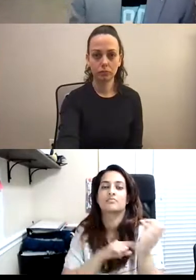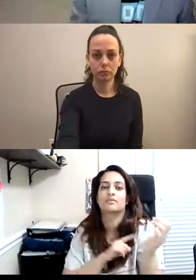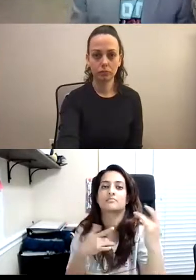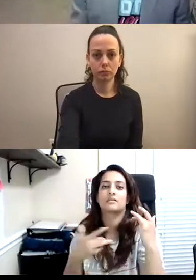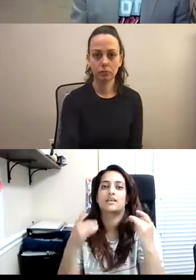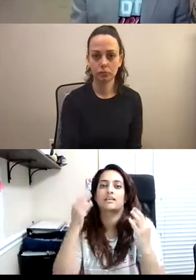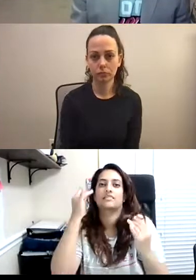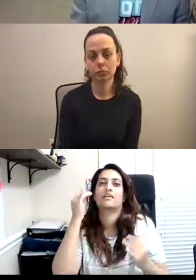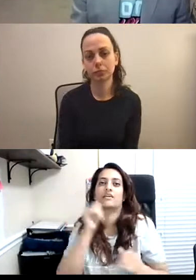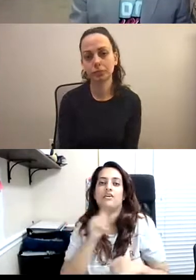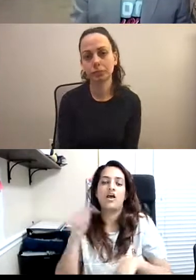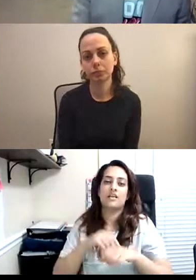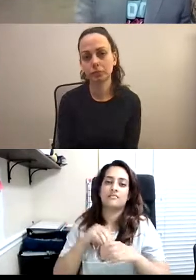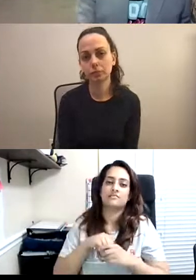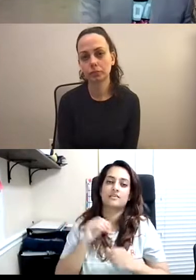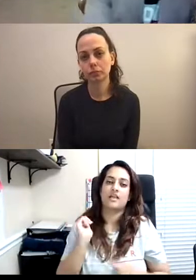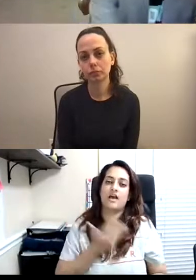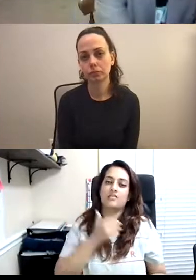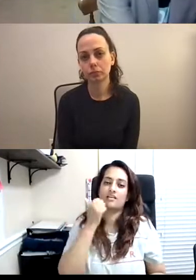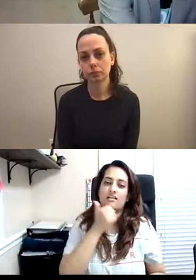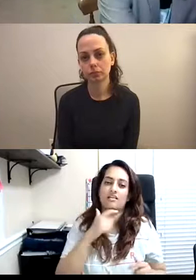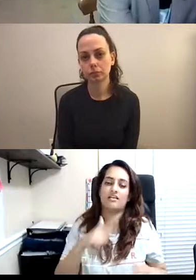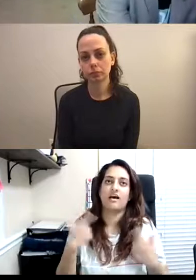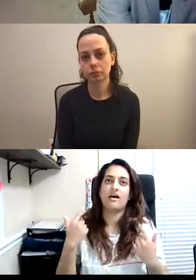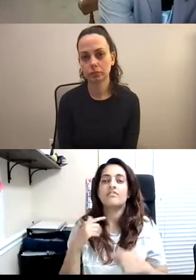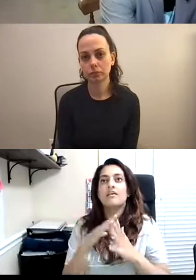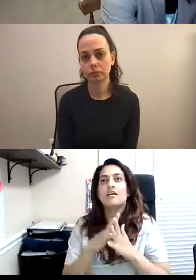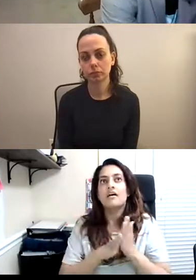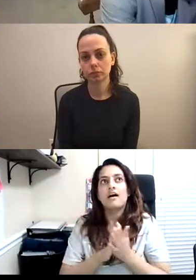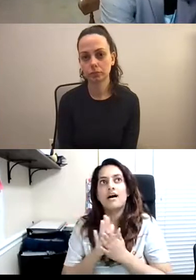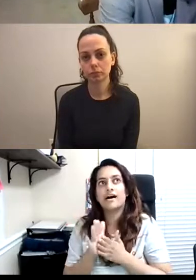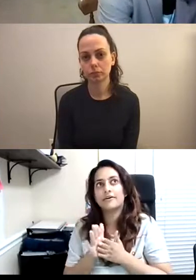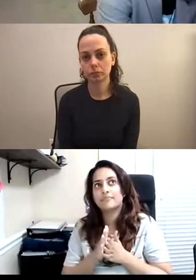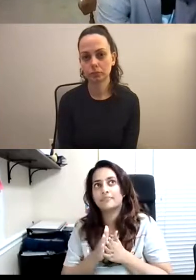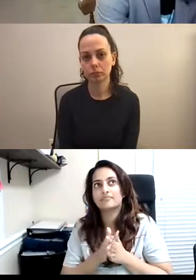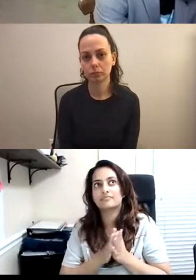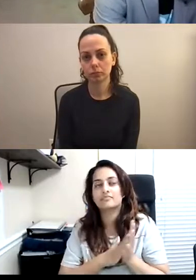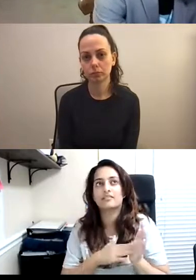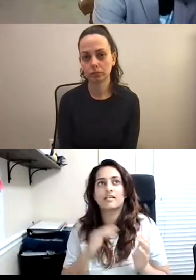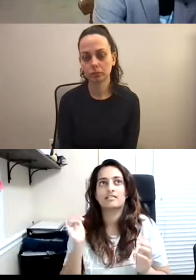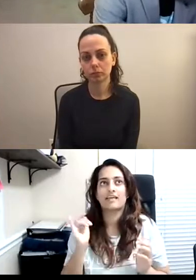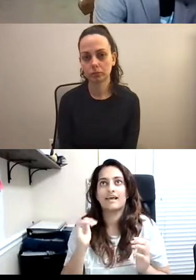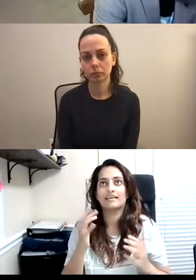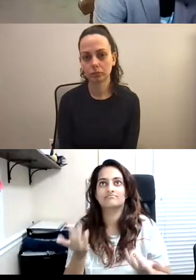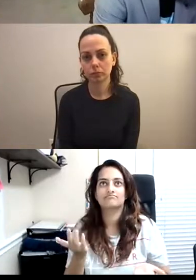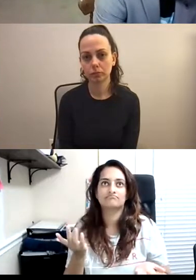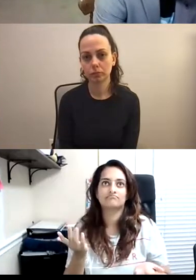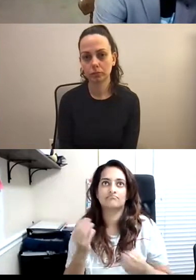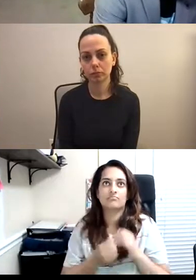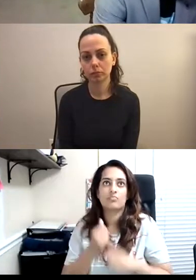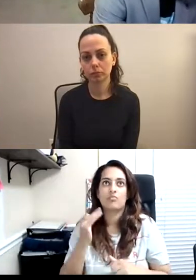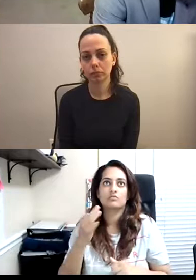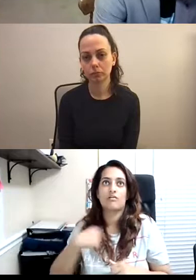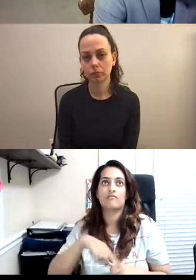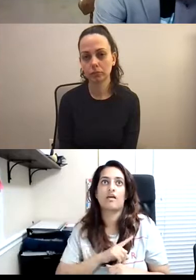Caregiving is something that I think about a lot every day, our everyday life. Like,